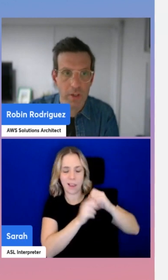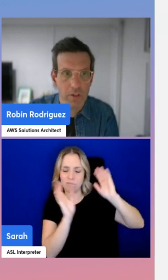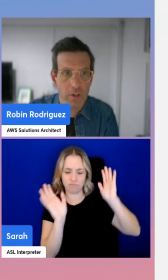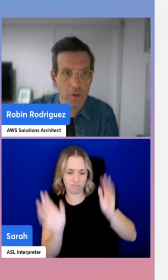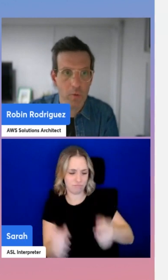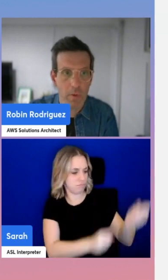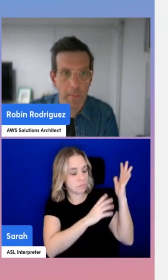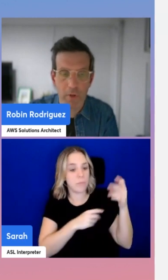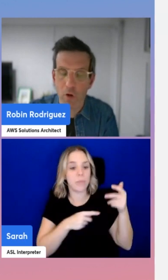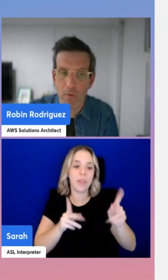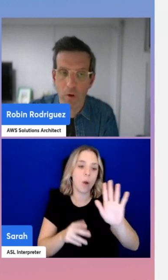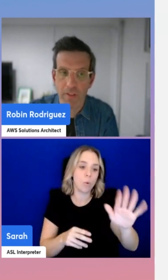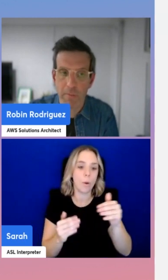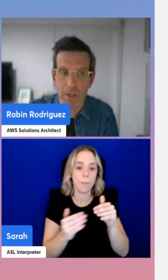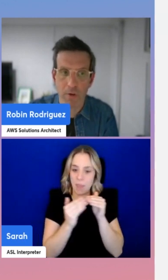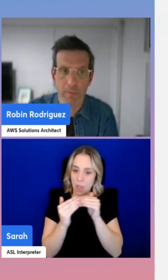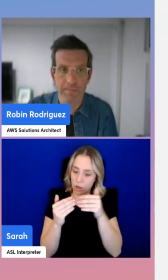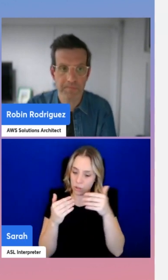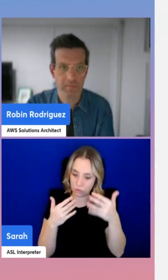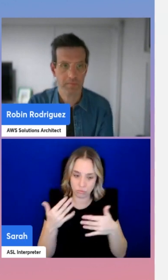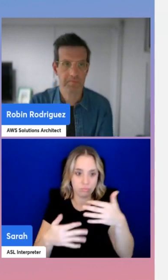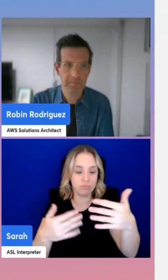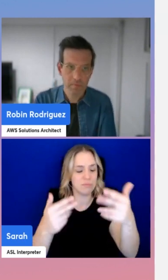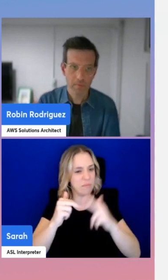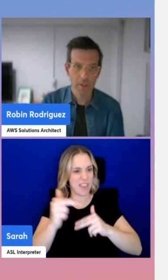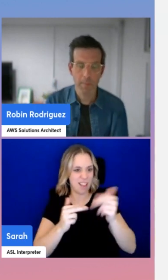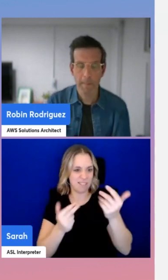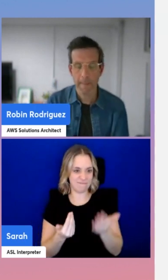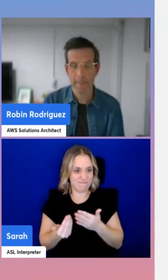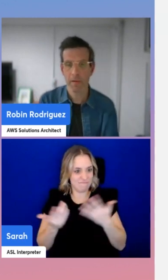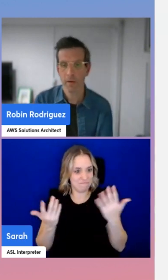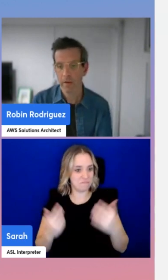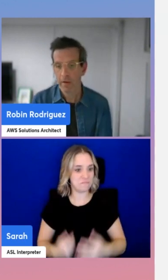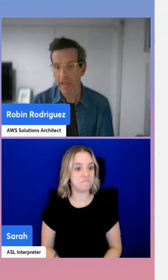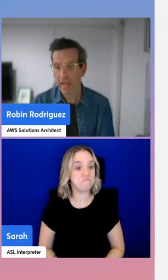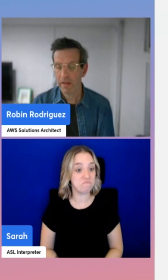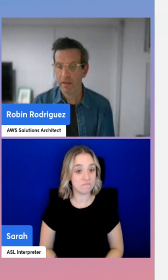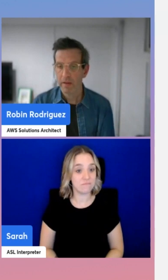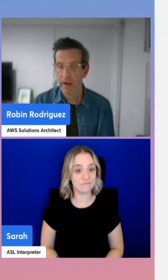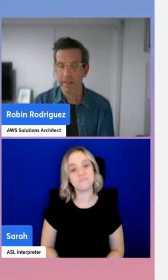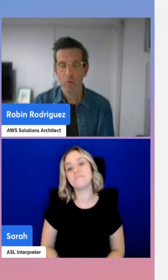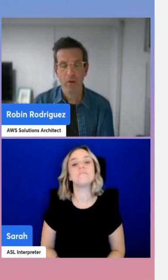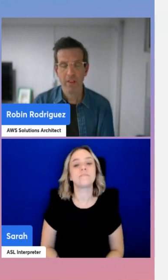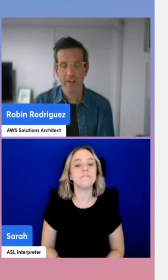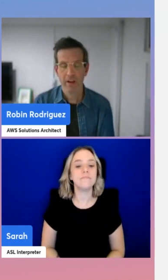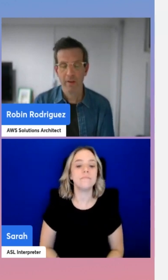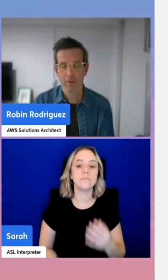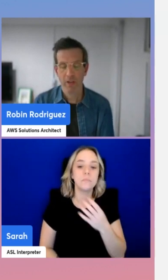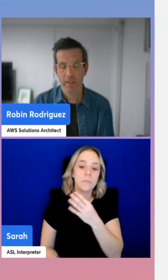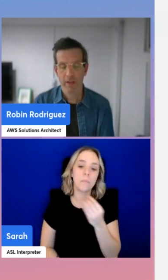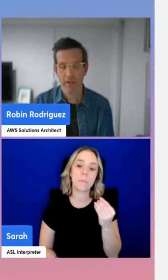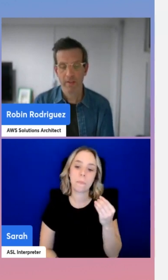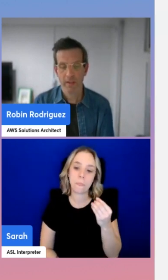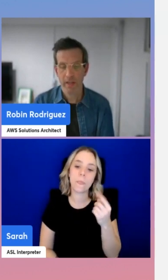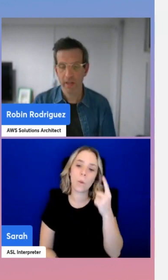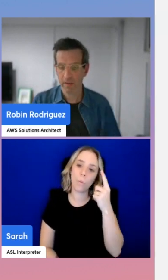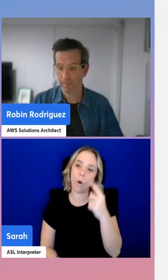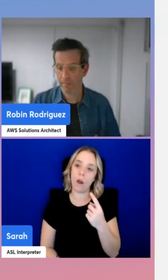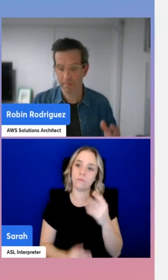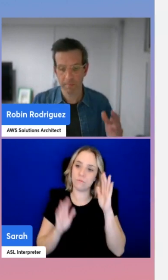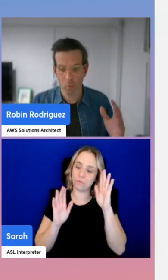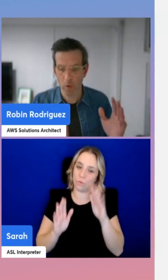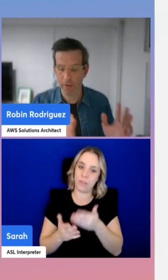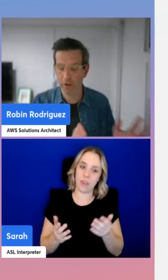peers to go forth and build. And I think one of the other great things,